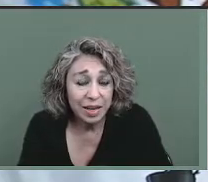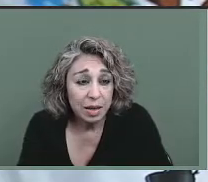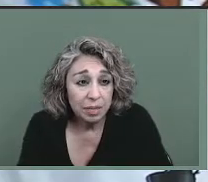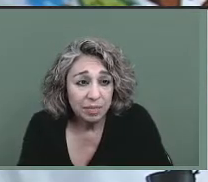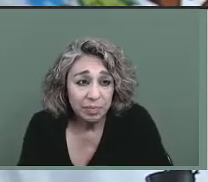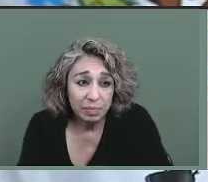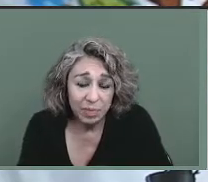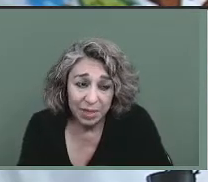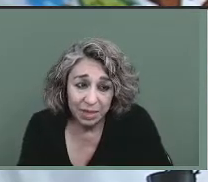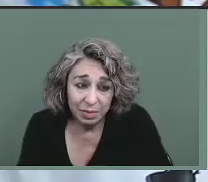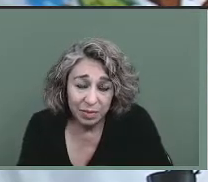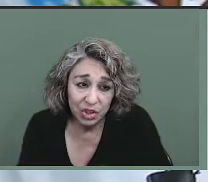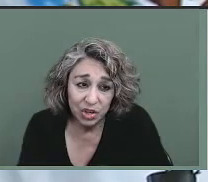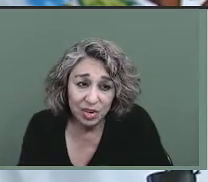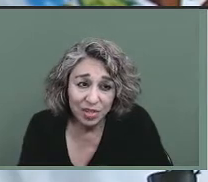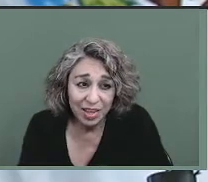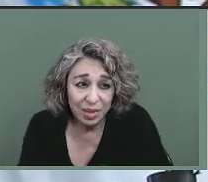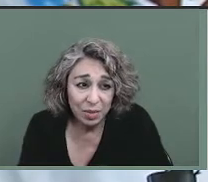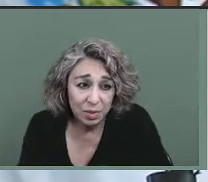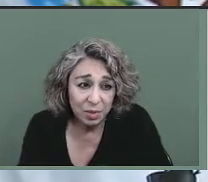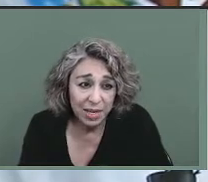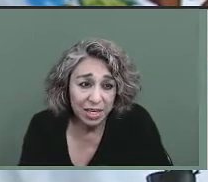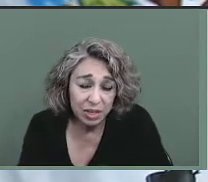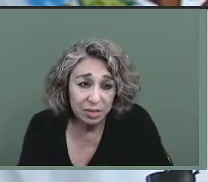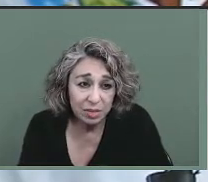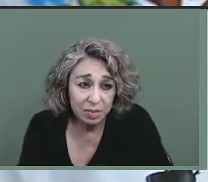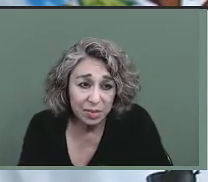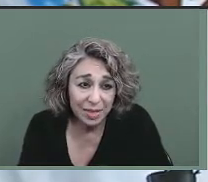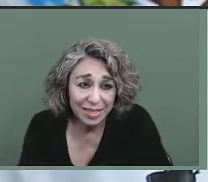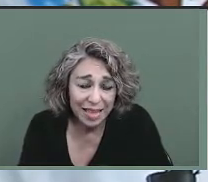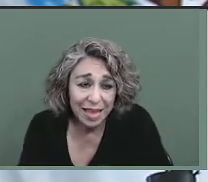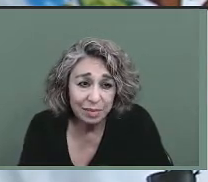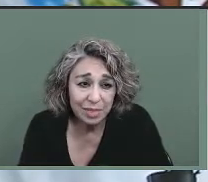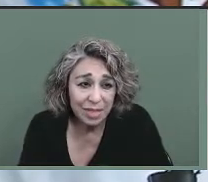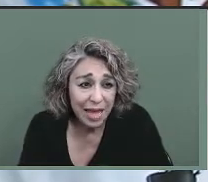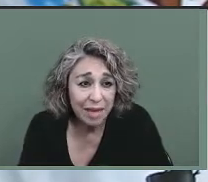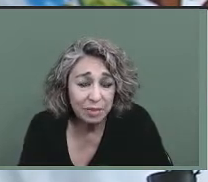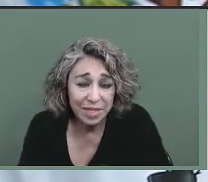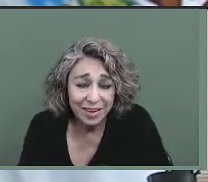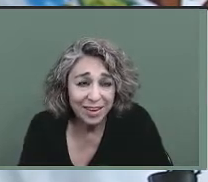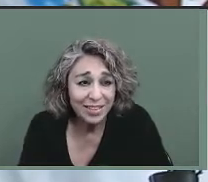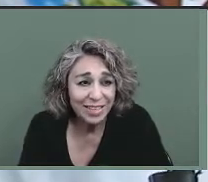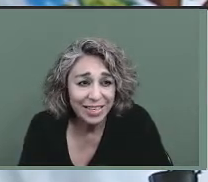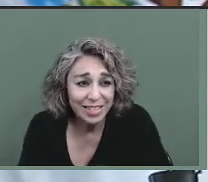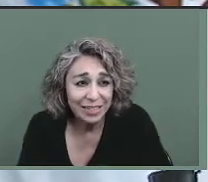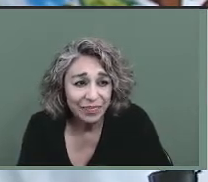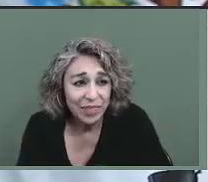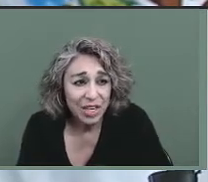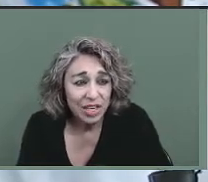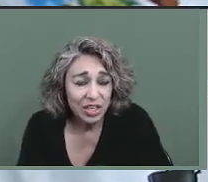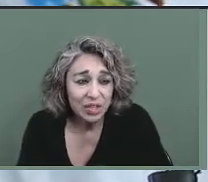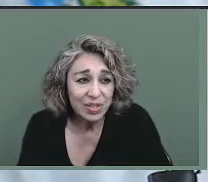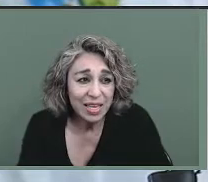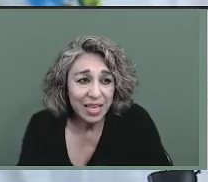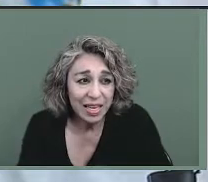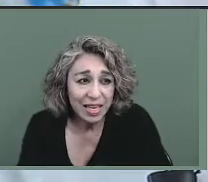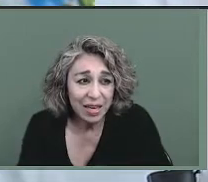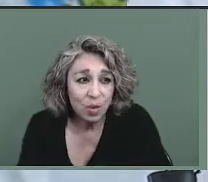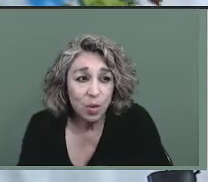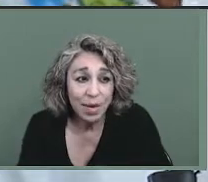on. But the most sure thing would be to do some exams, labs, diagnostics, to